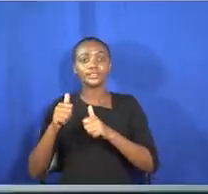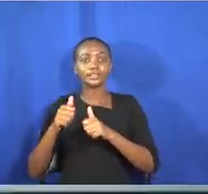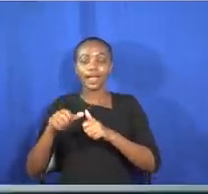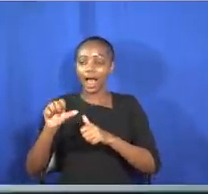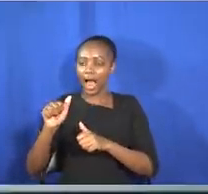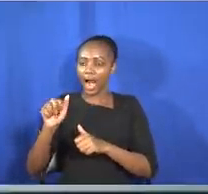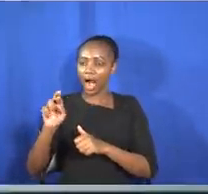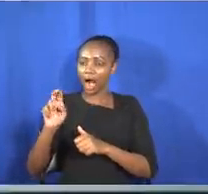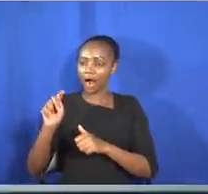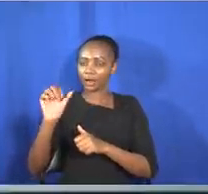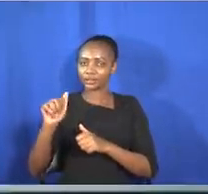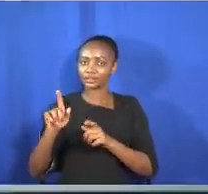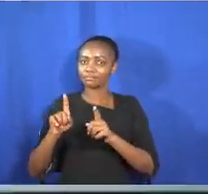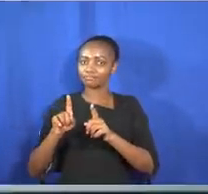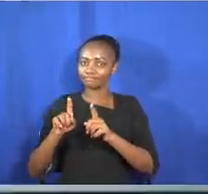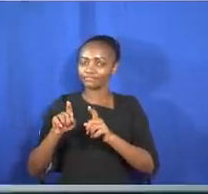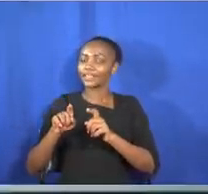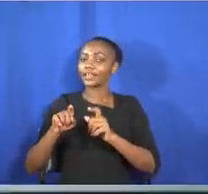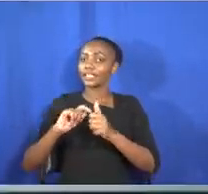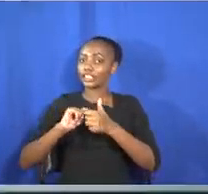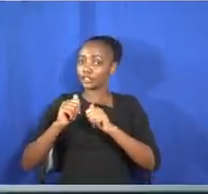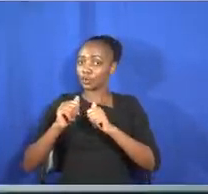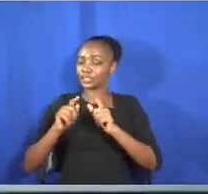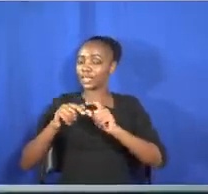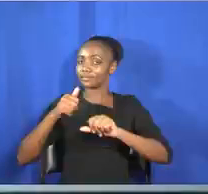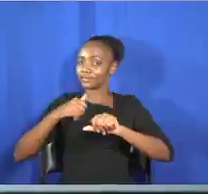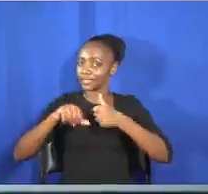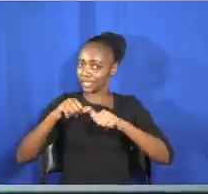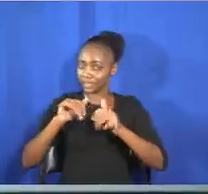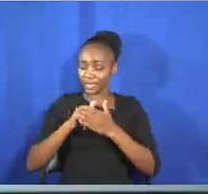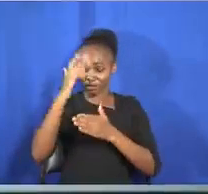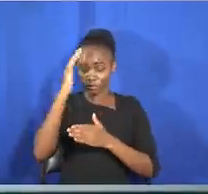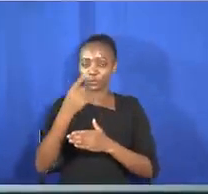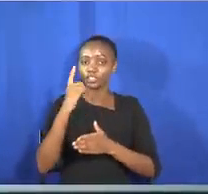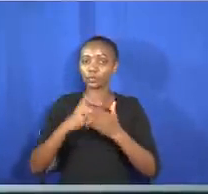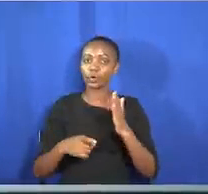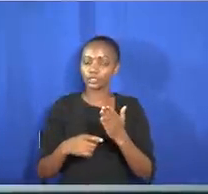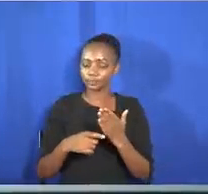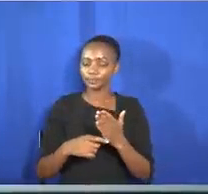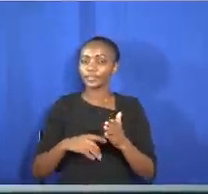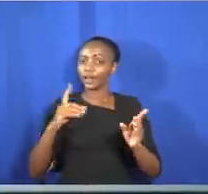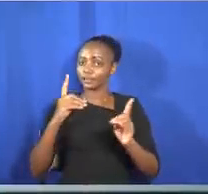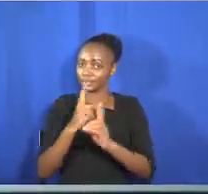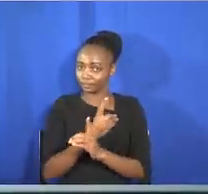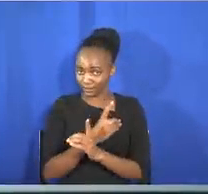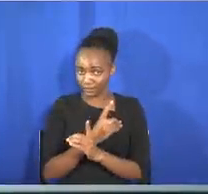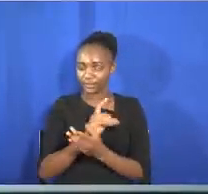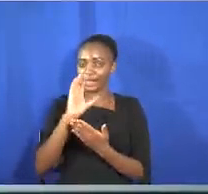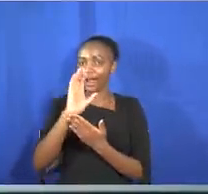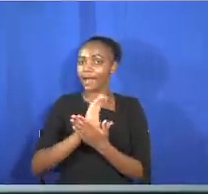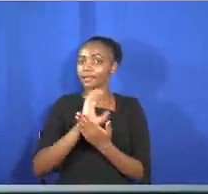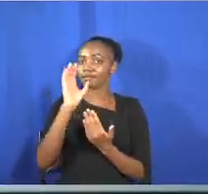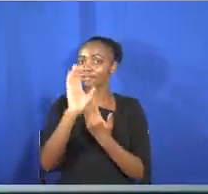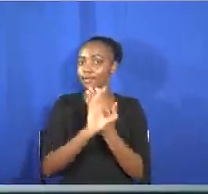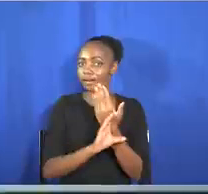sports sciences. So runners will be able to do sports. So if a runner is good in sports, that's why we talked about a